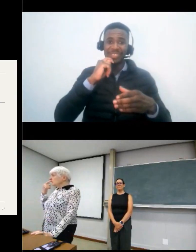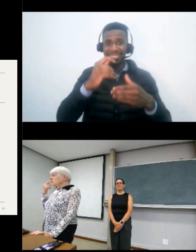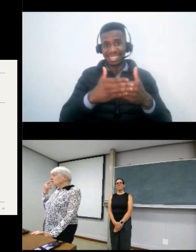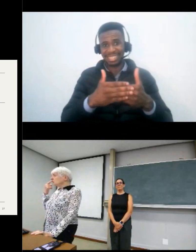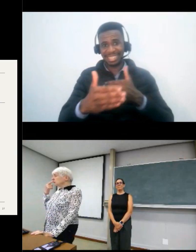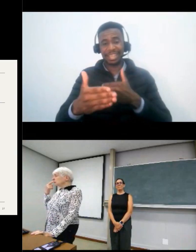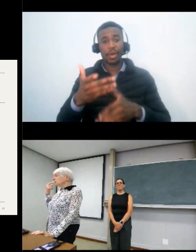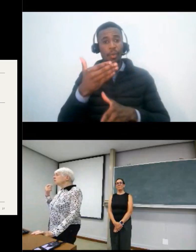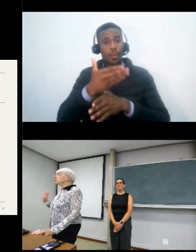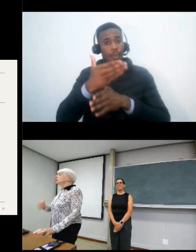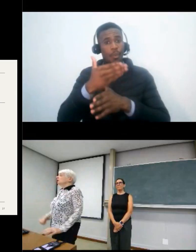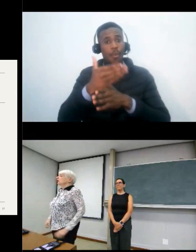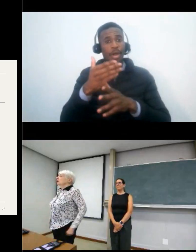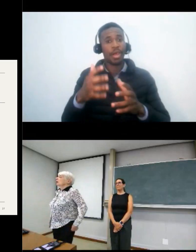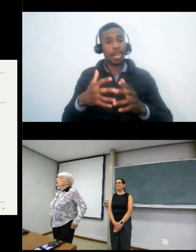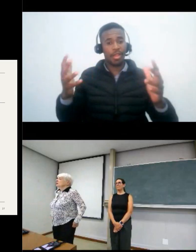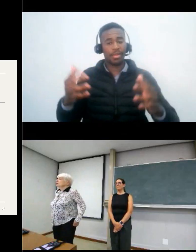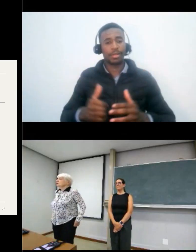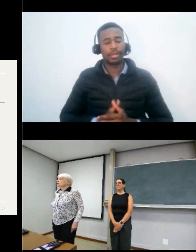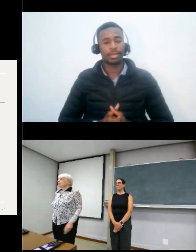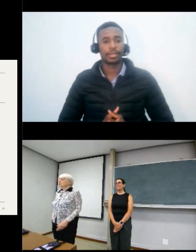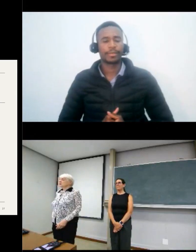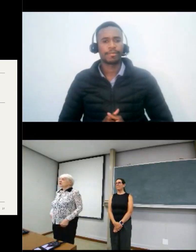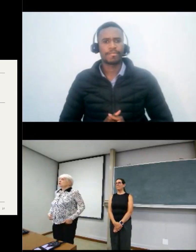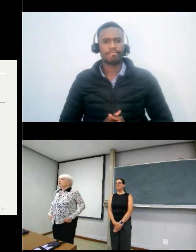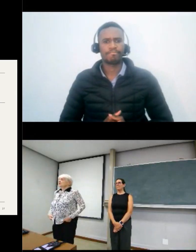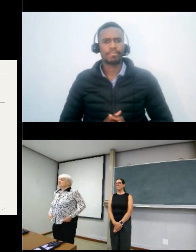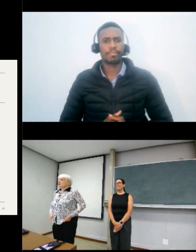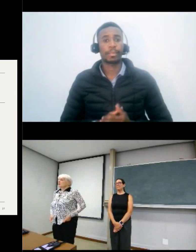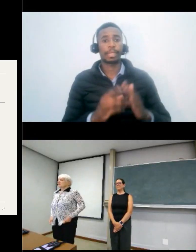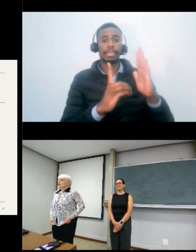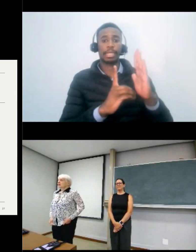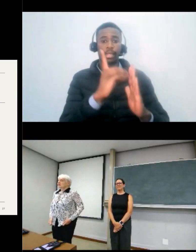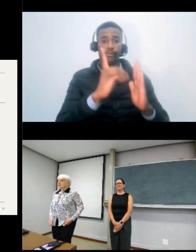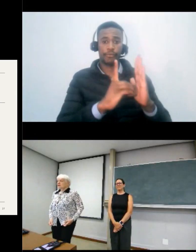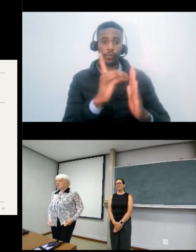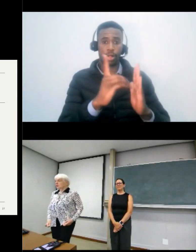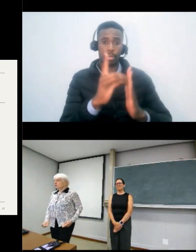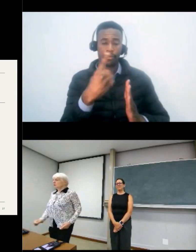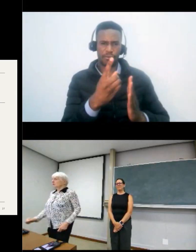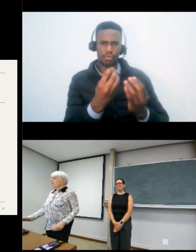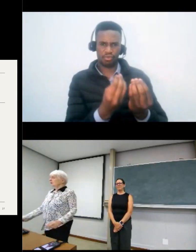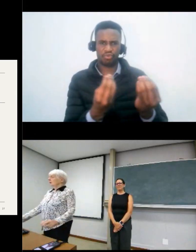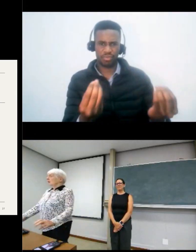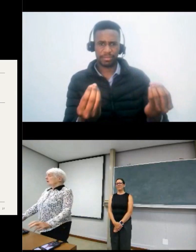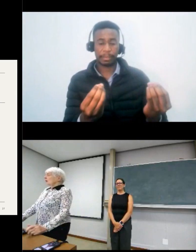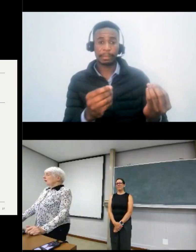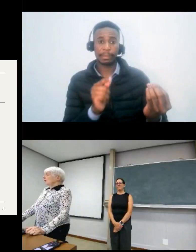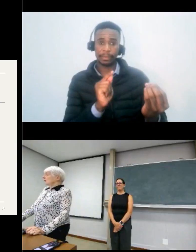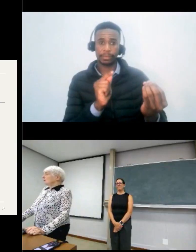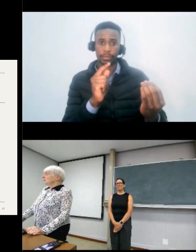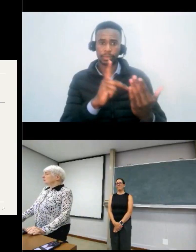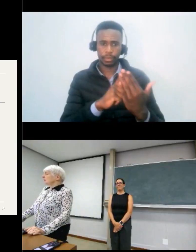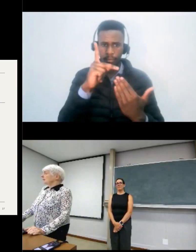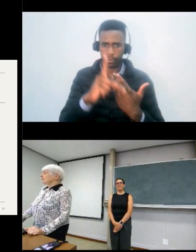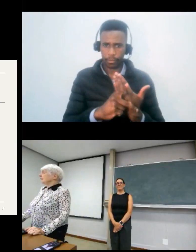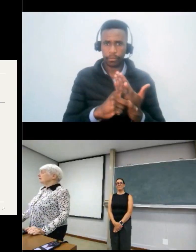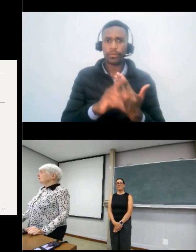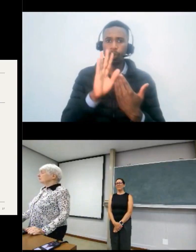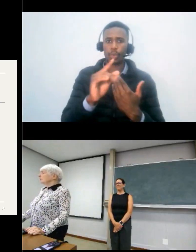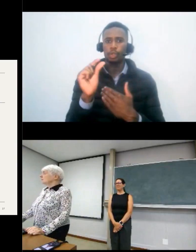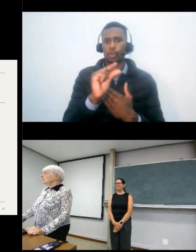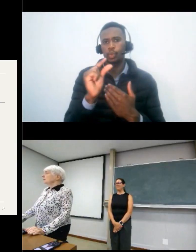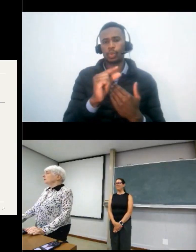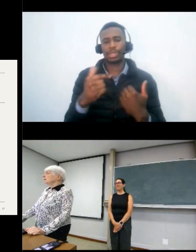The development in children, 2 projects will be starting soon to